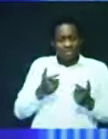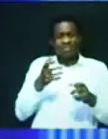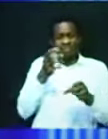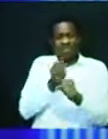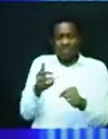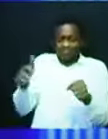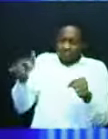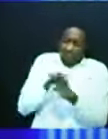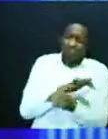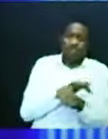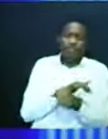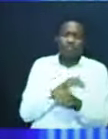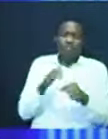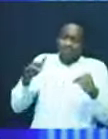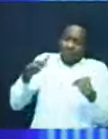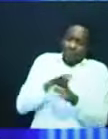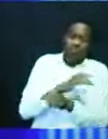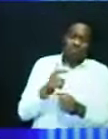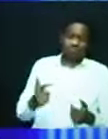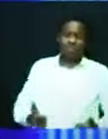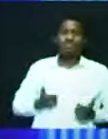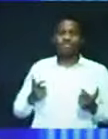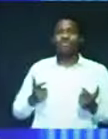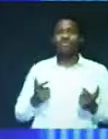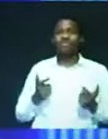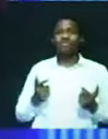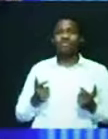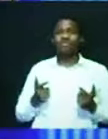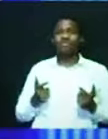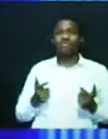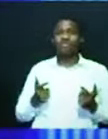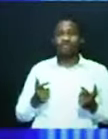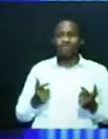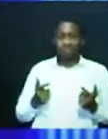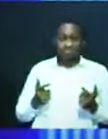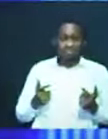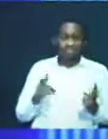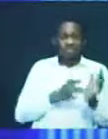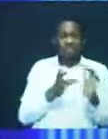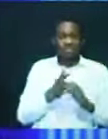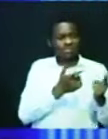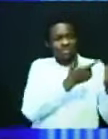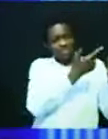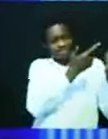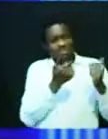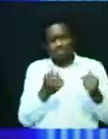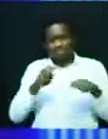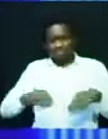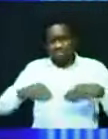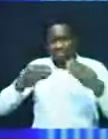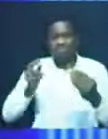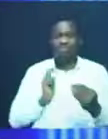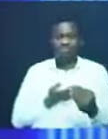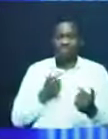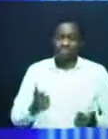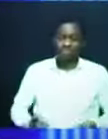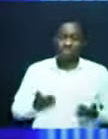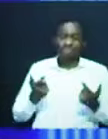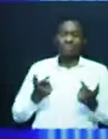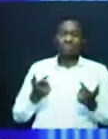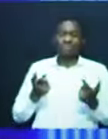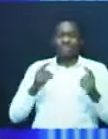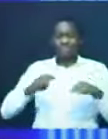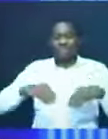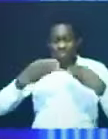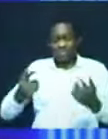full. Abundant life. He came to give us life. And he gave us life